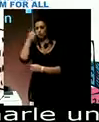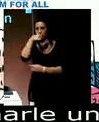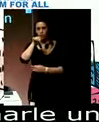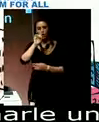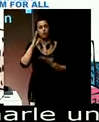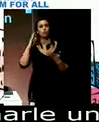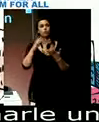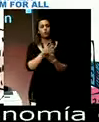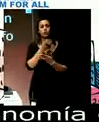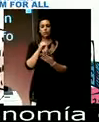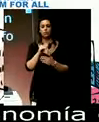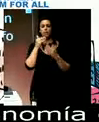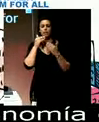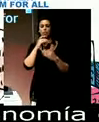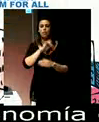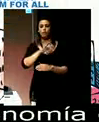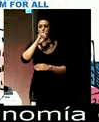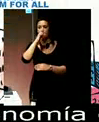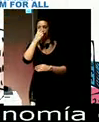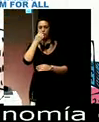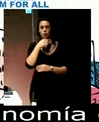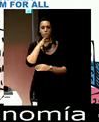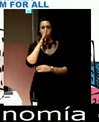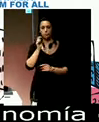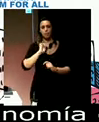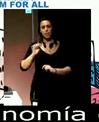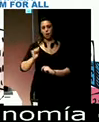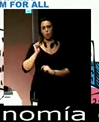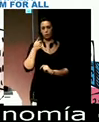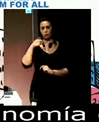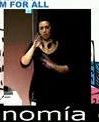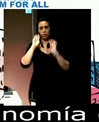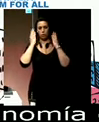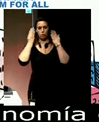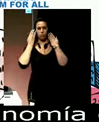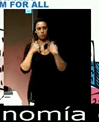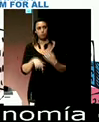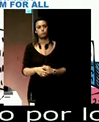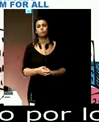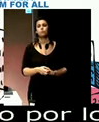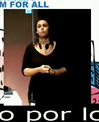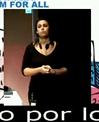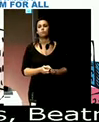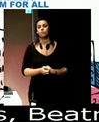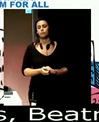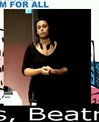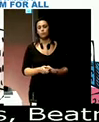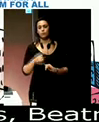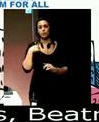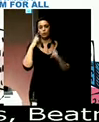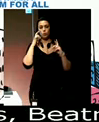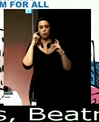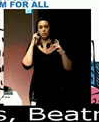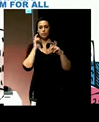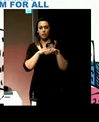Thank you very much. Thank you to the ONCE Foundation for giving me this opportunity of being